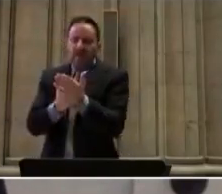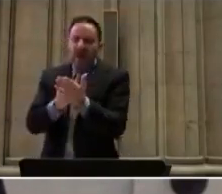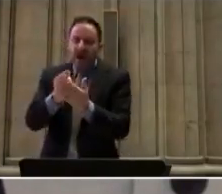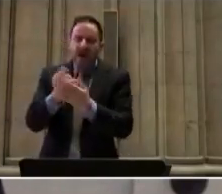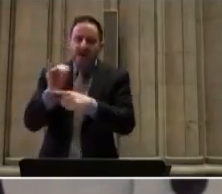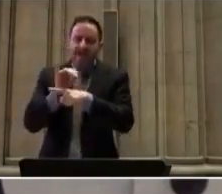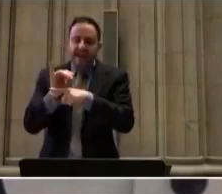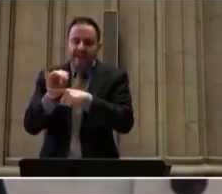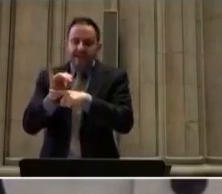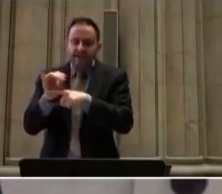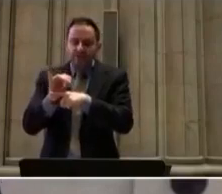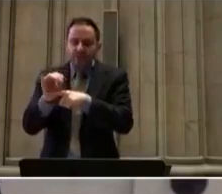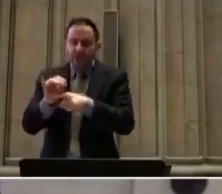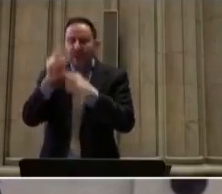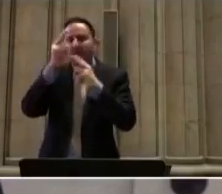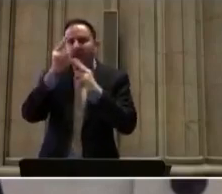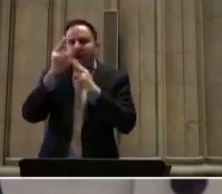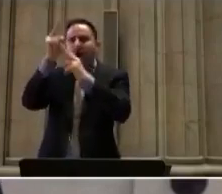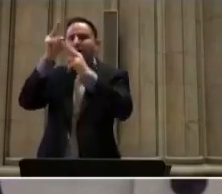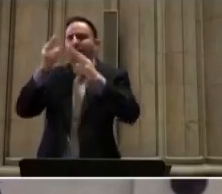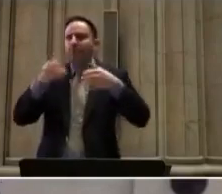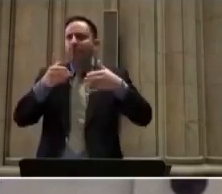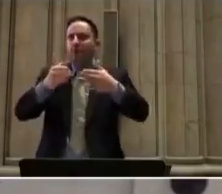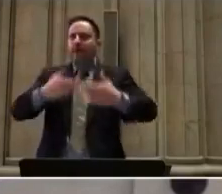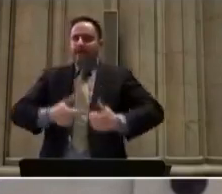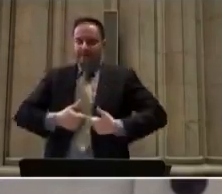industry and an honorable way of life.